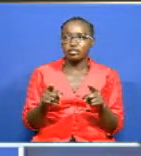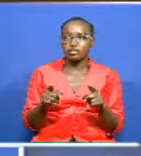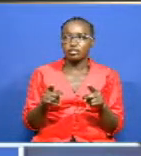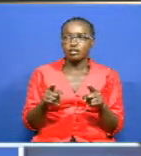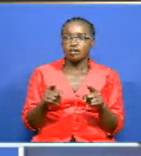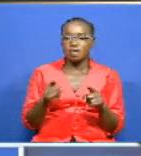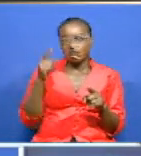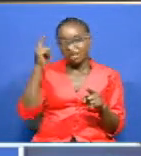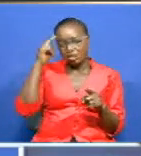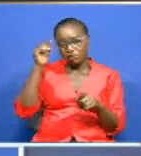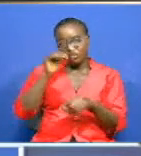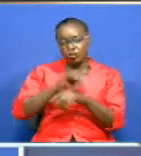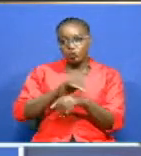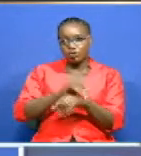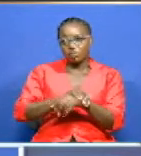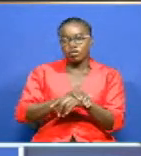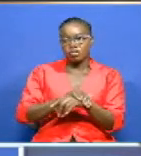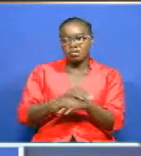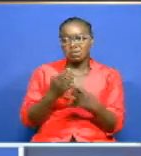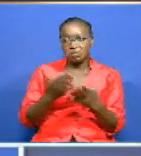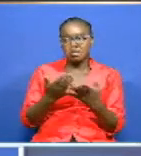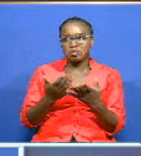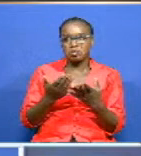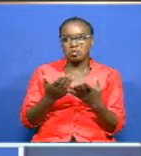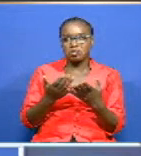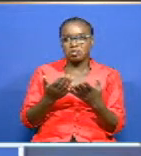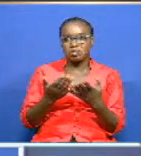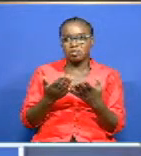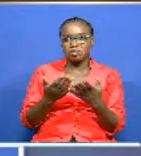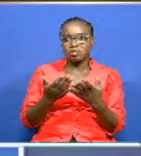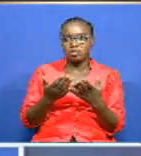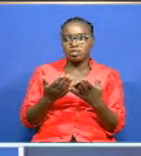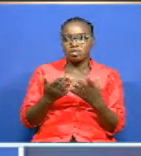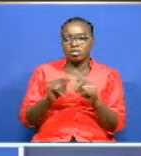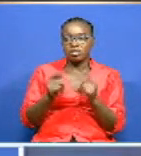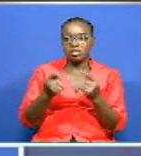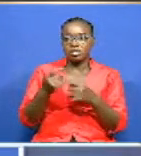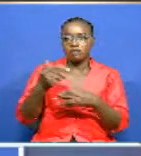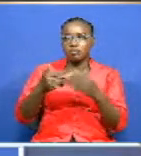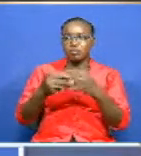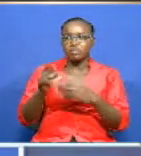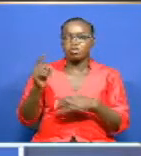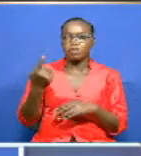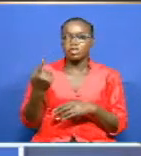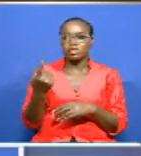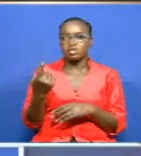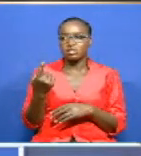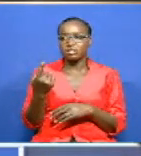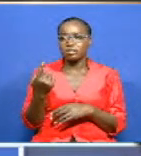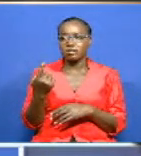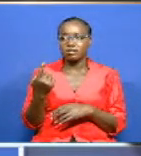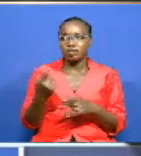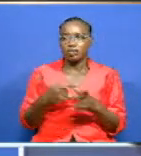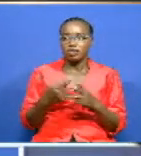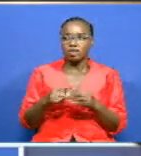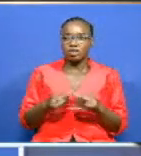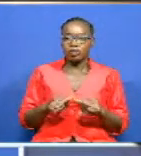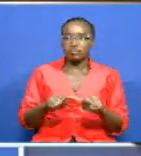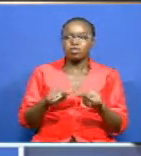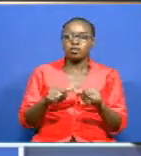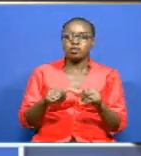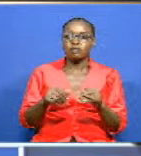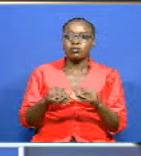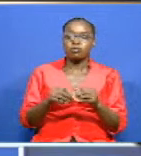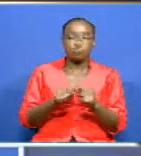good there. You know, we just got to be a team that buys into being a team first team offensively and continuing to trust the pass. We had